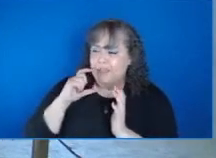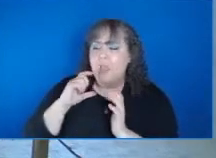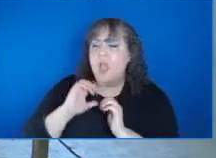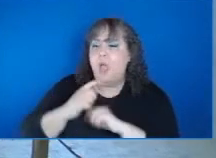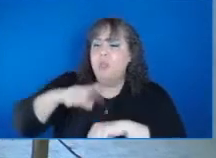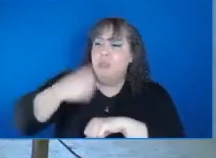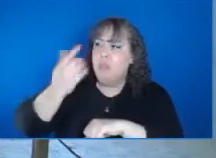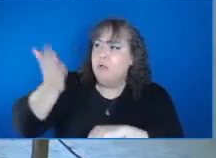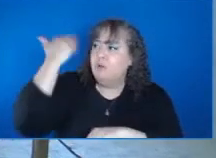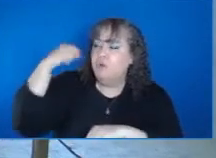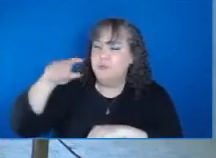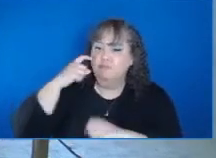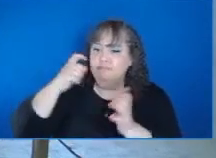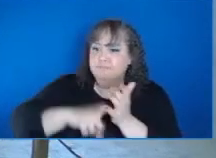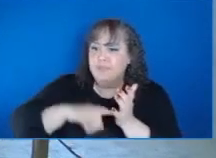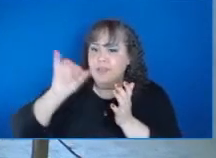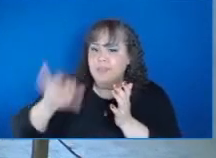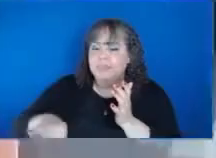Well, there was the